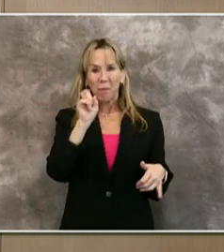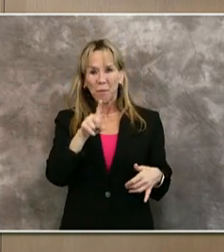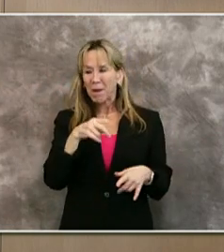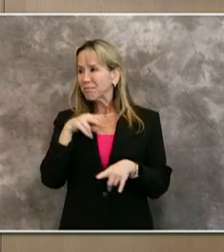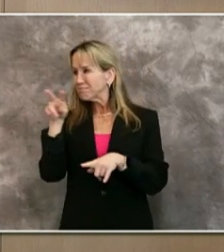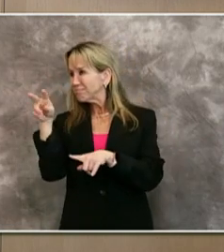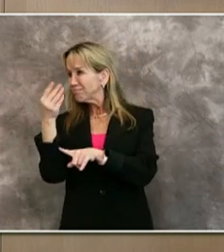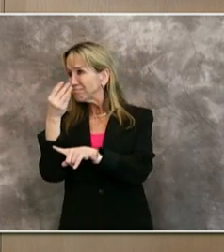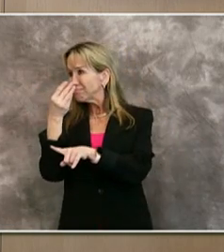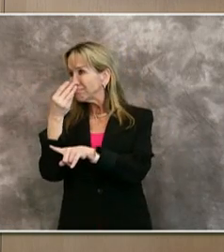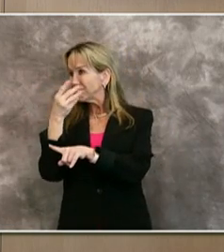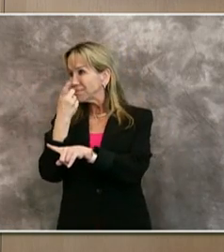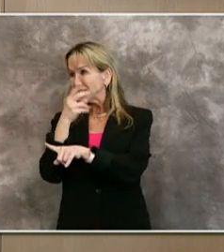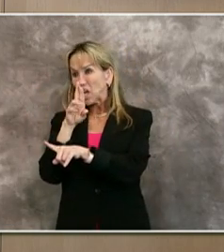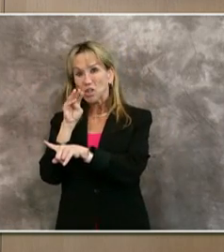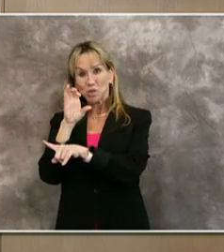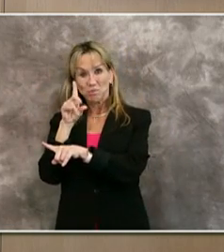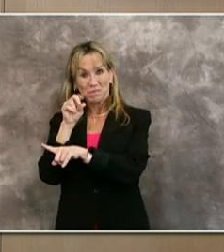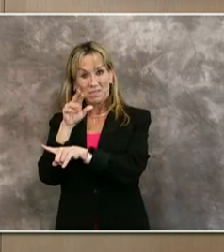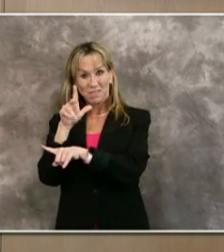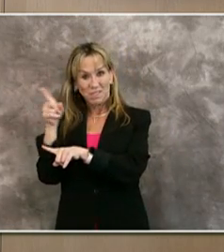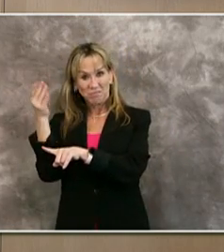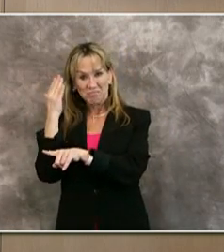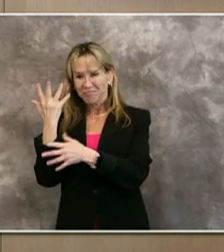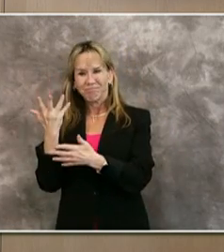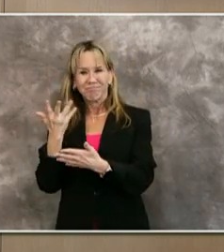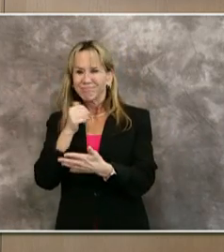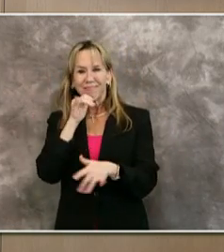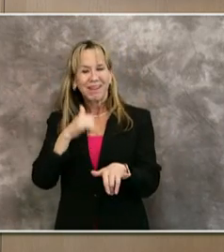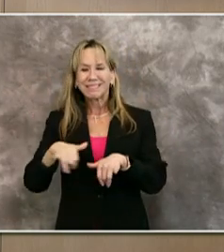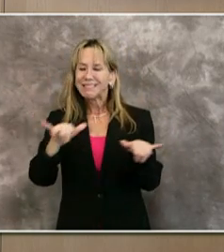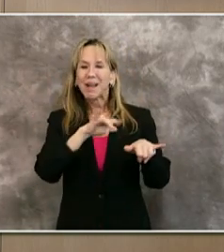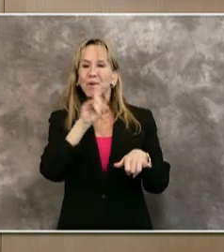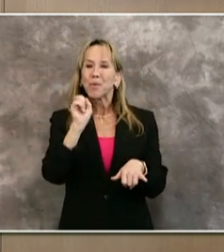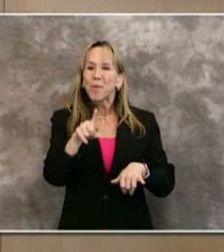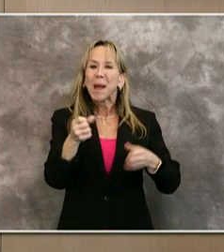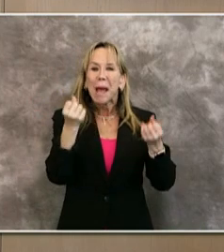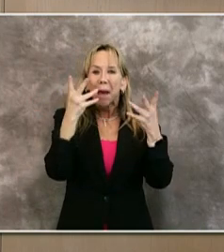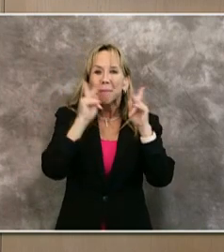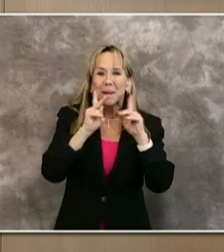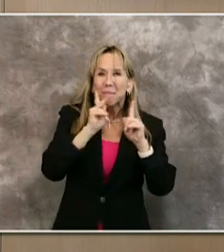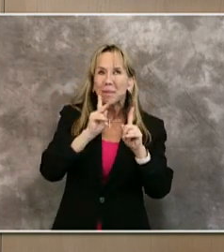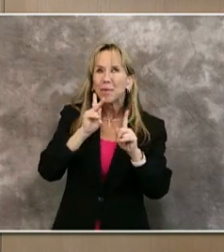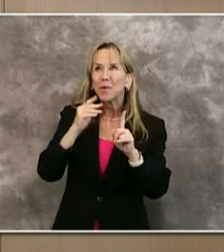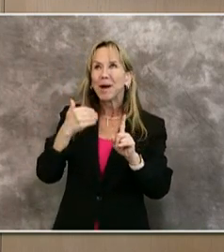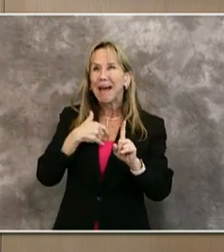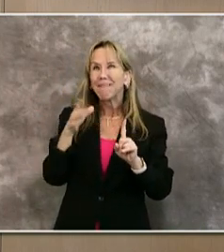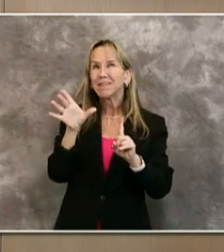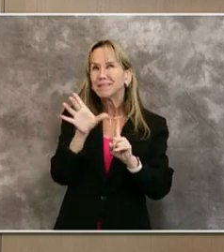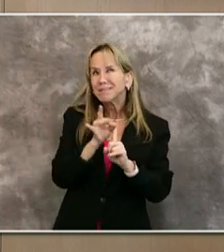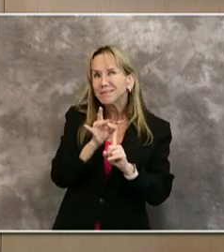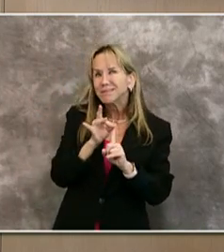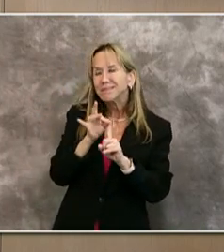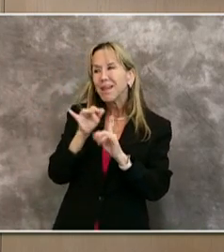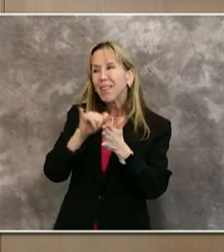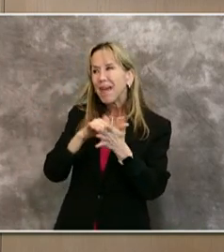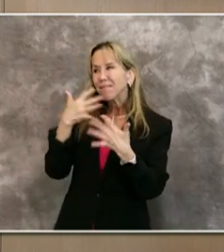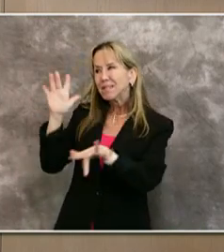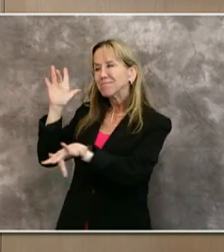head. No, that is not a standard question. What has been recommended to individuals that have gone, pardon?